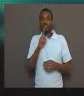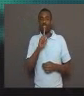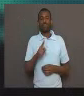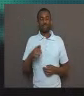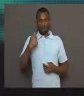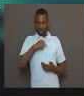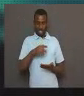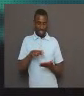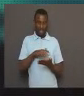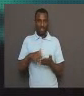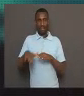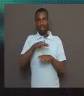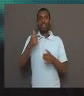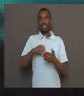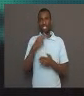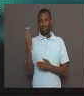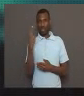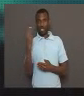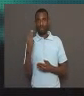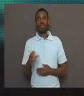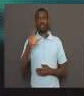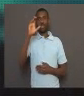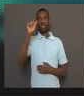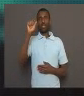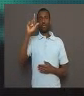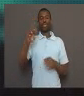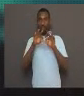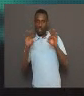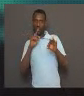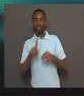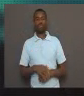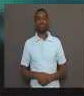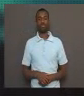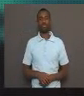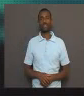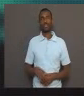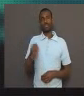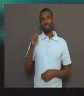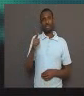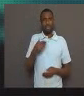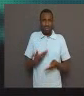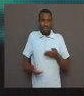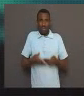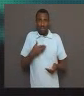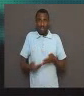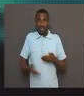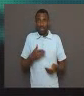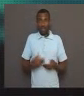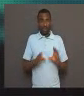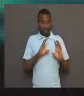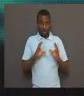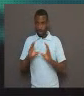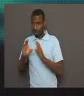studies. They are made up of a few simple components: